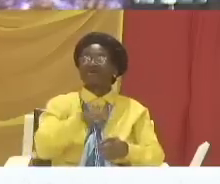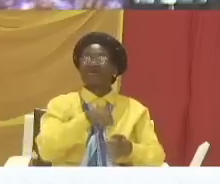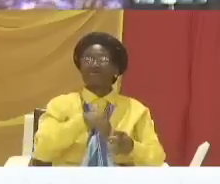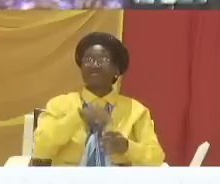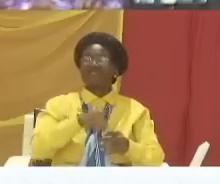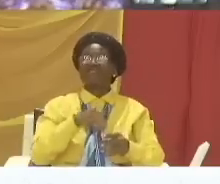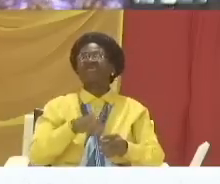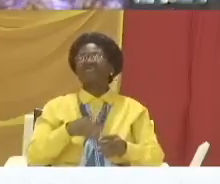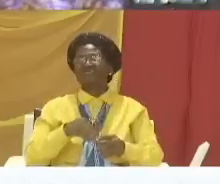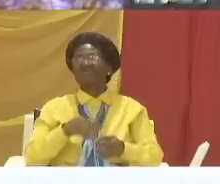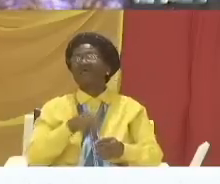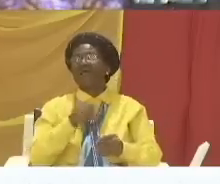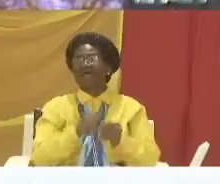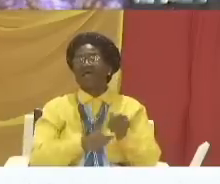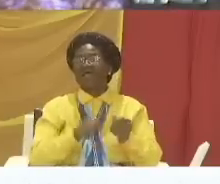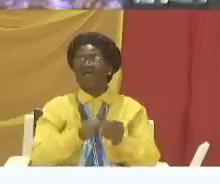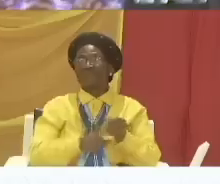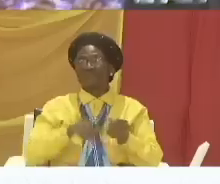child